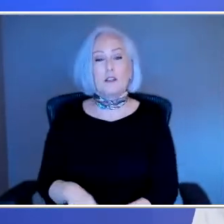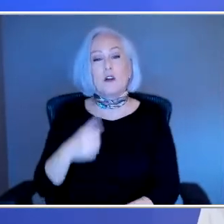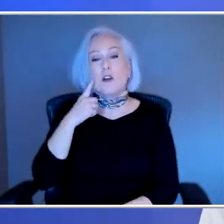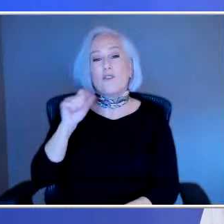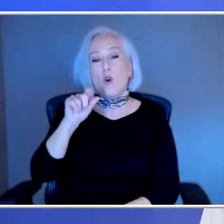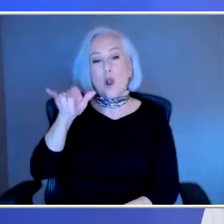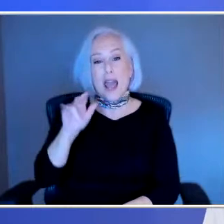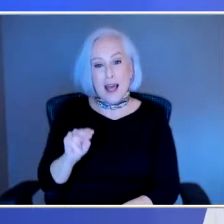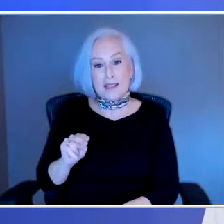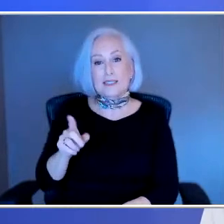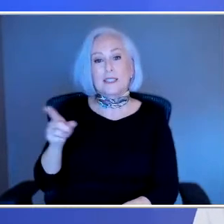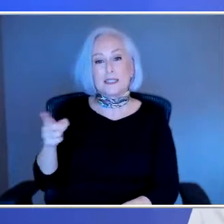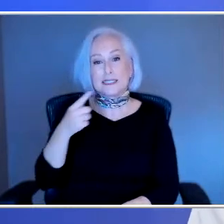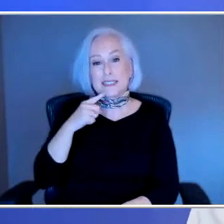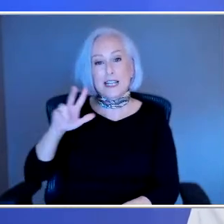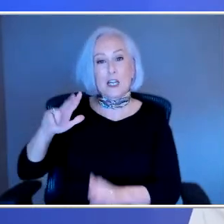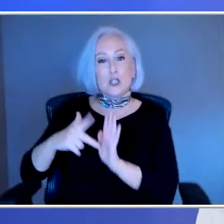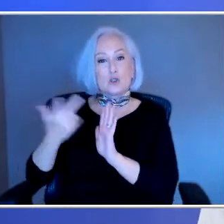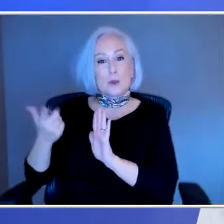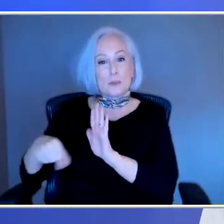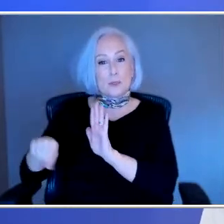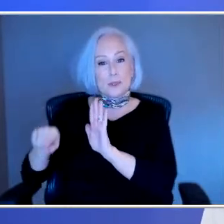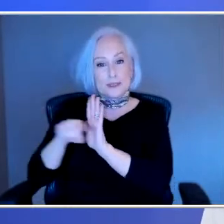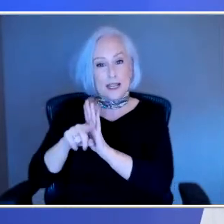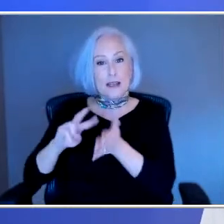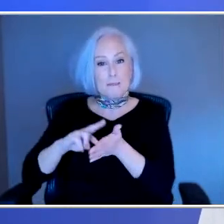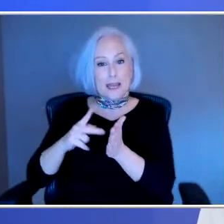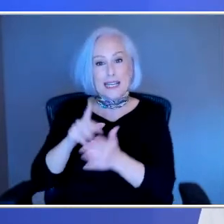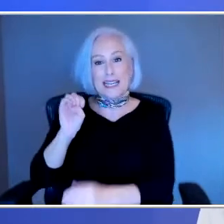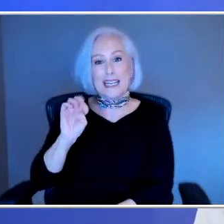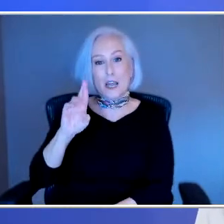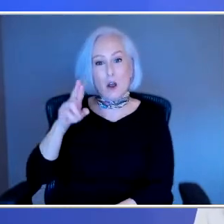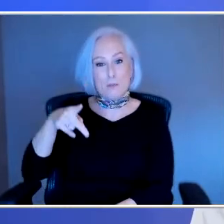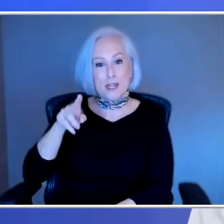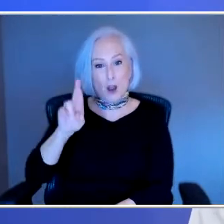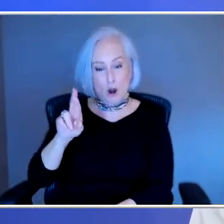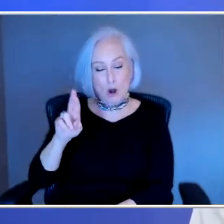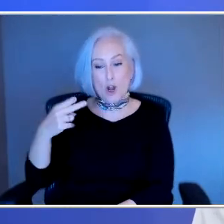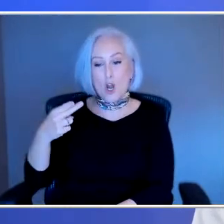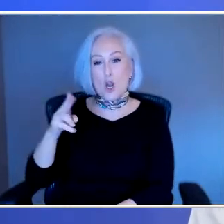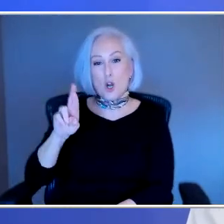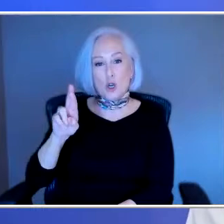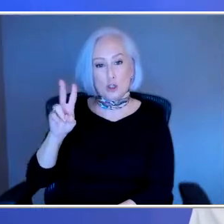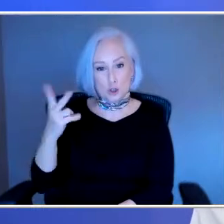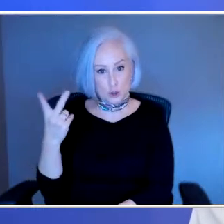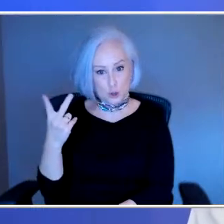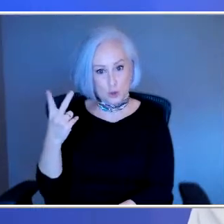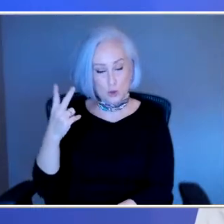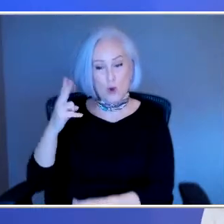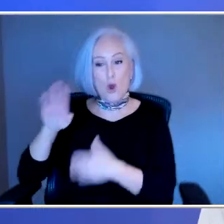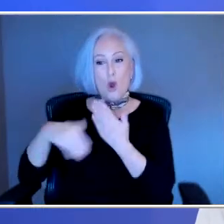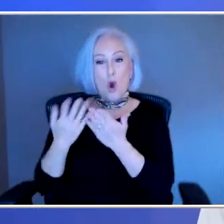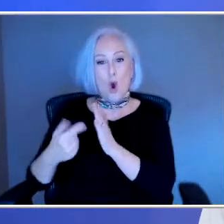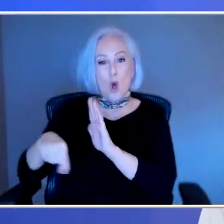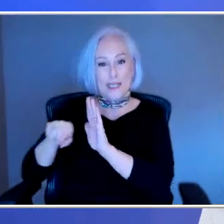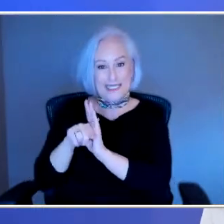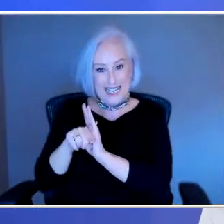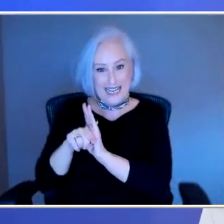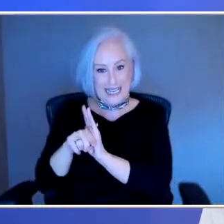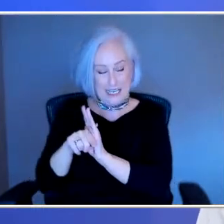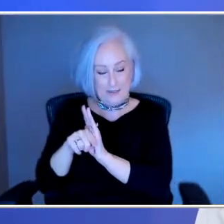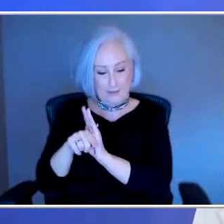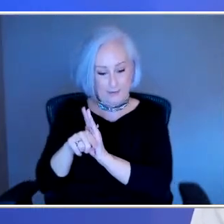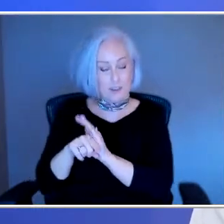that meant that all 3 markers, the ER, PR, and HER2, were all negative, and that would mean the negative staining or not staining of the slides